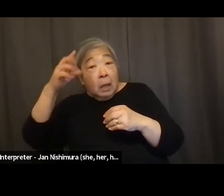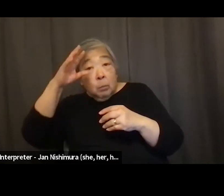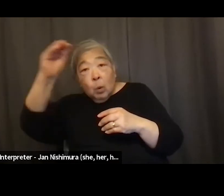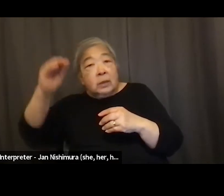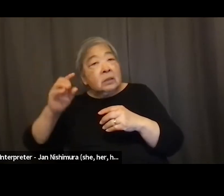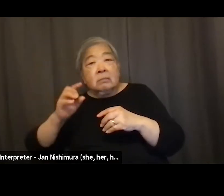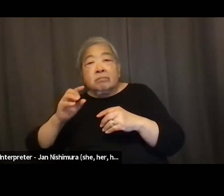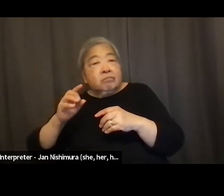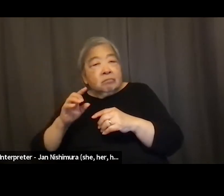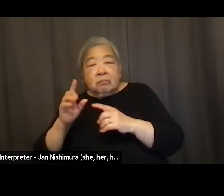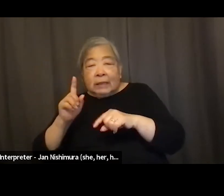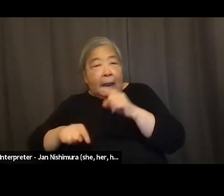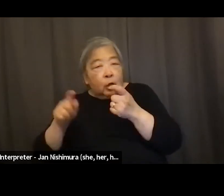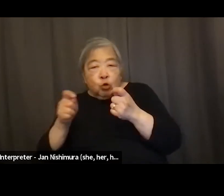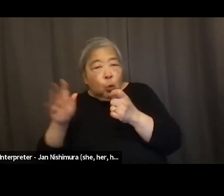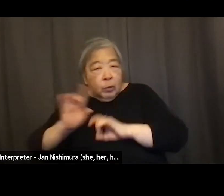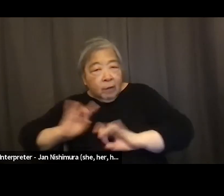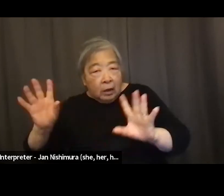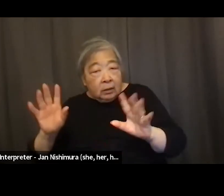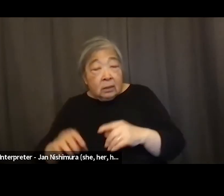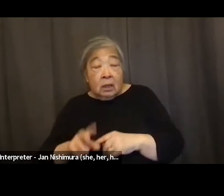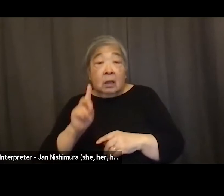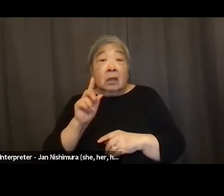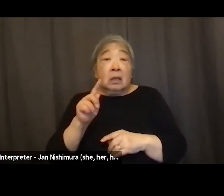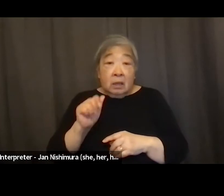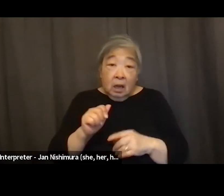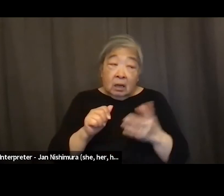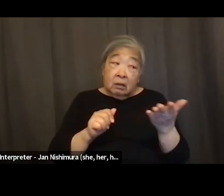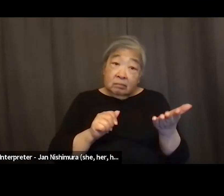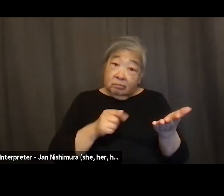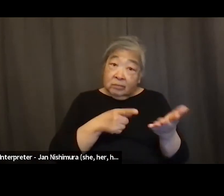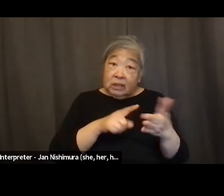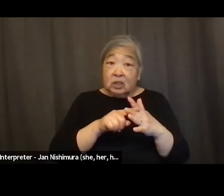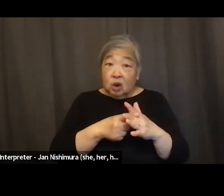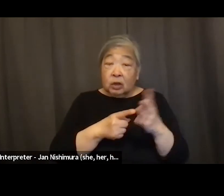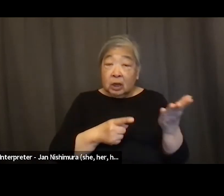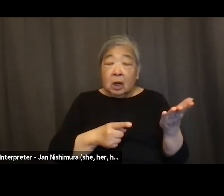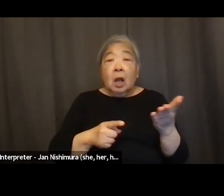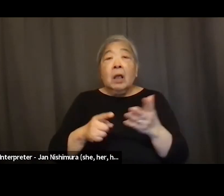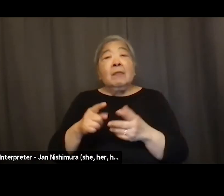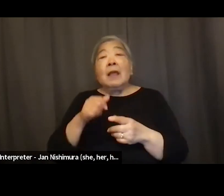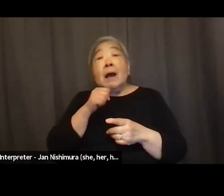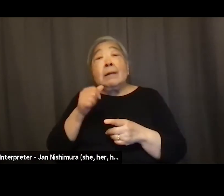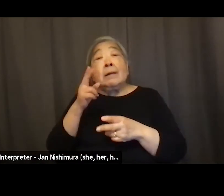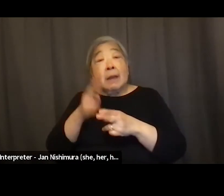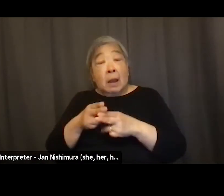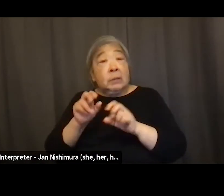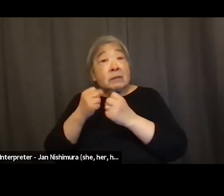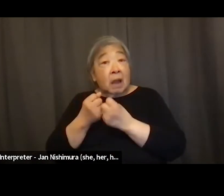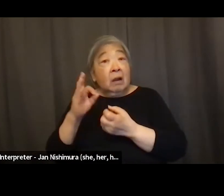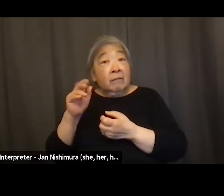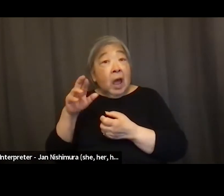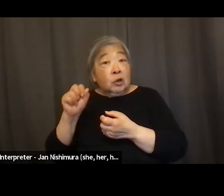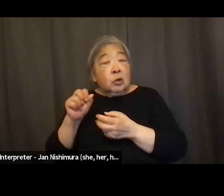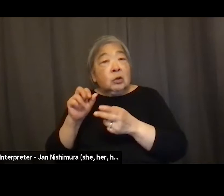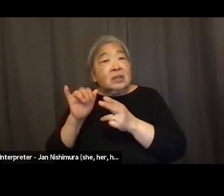violent. The data is just the starting point. It's the unnamed societal factors that unveil important